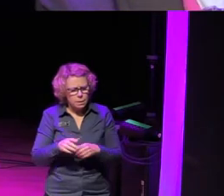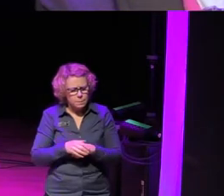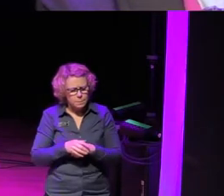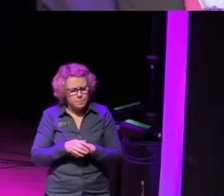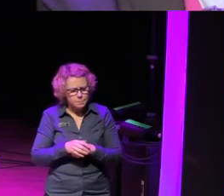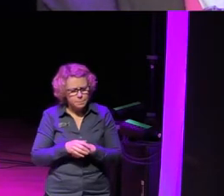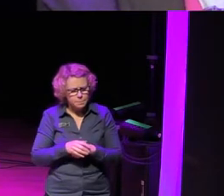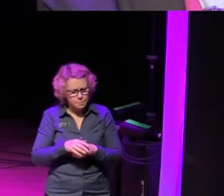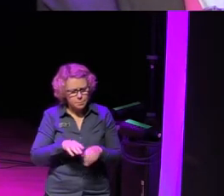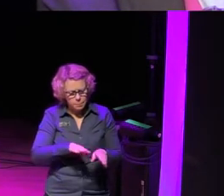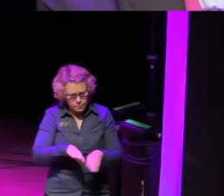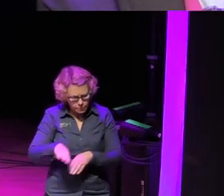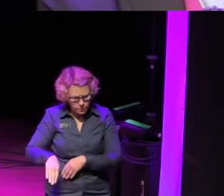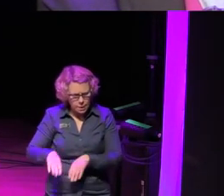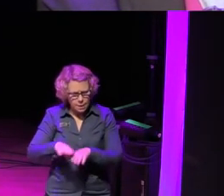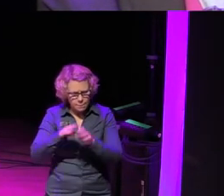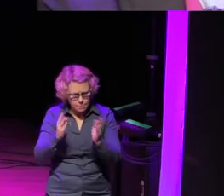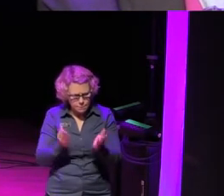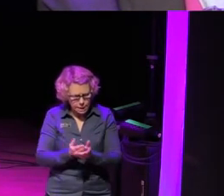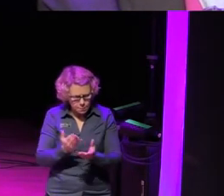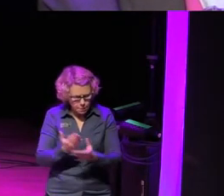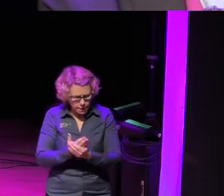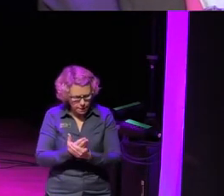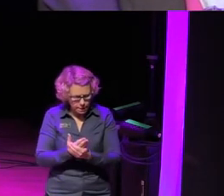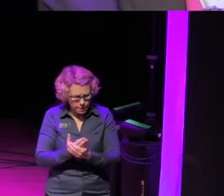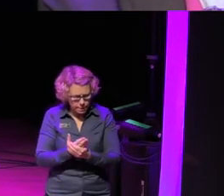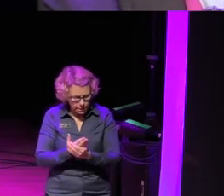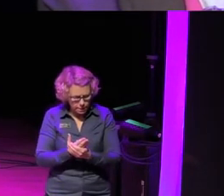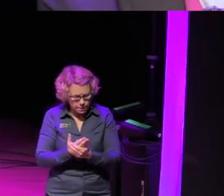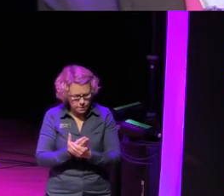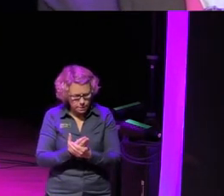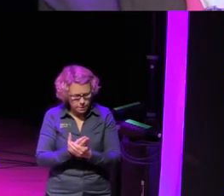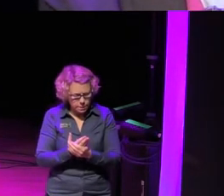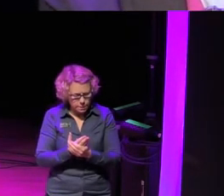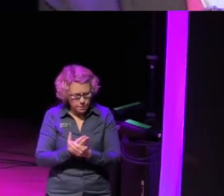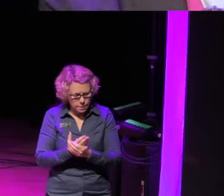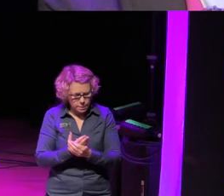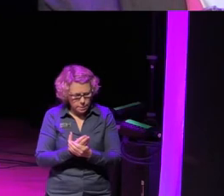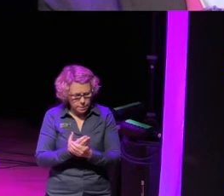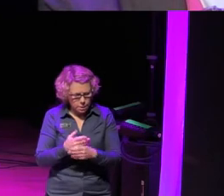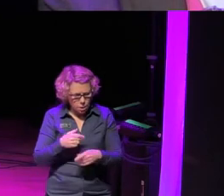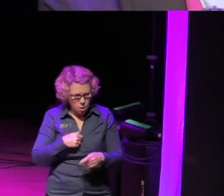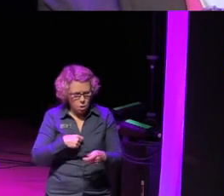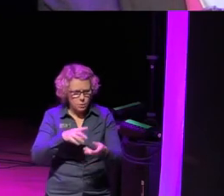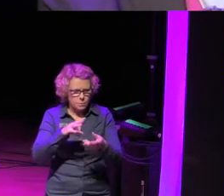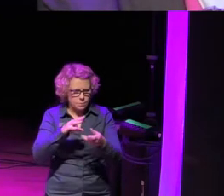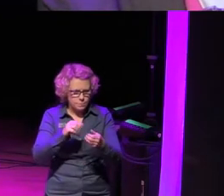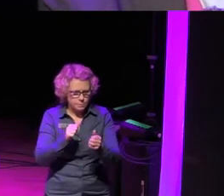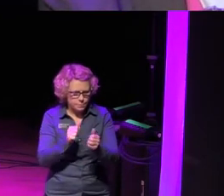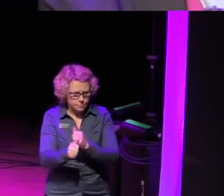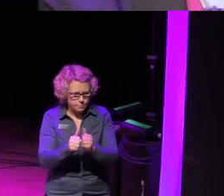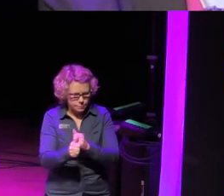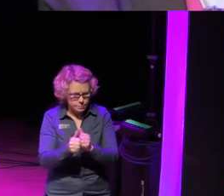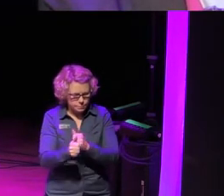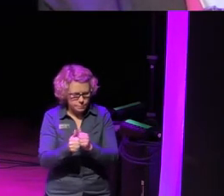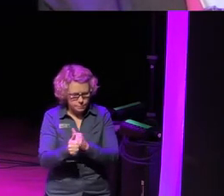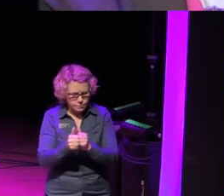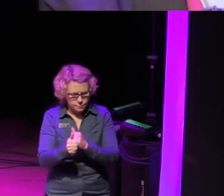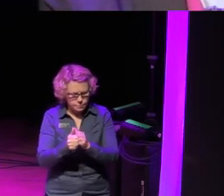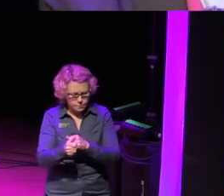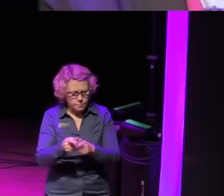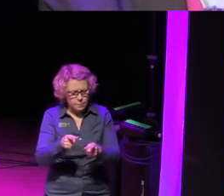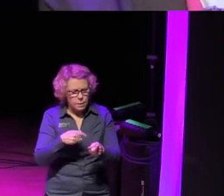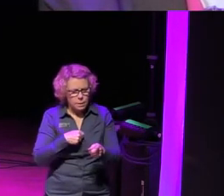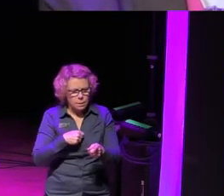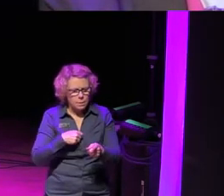a formula for corruption. I think it's Professor Klitgaard. The formula is C